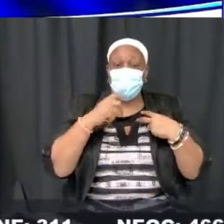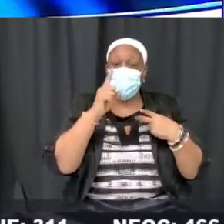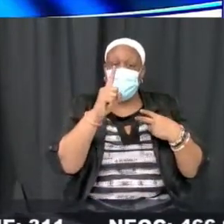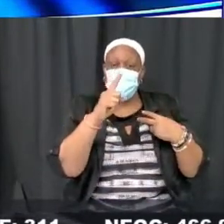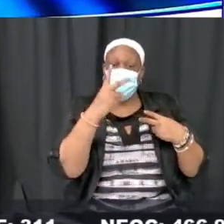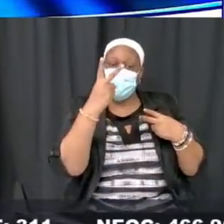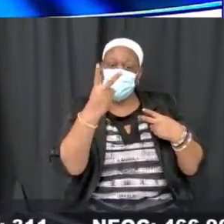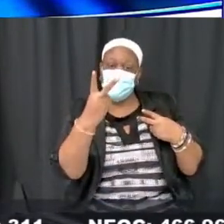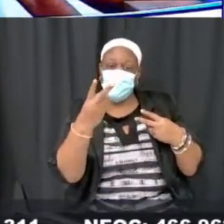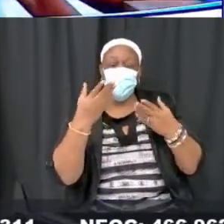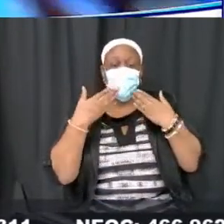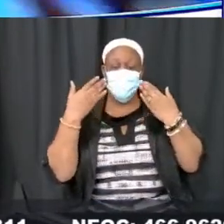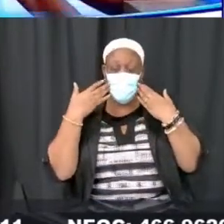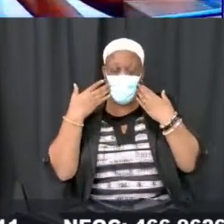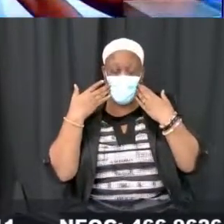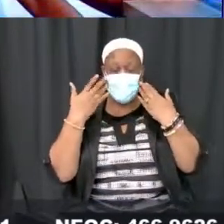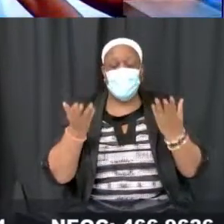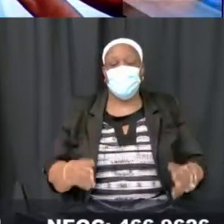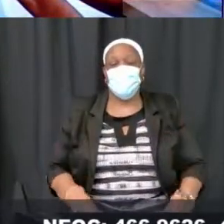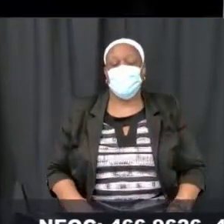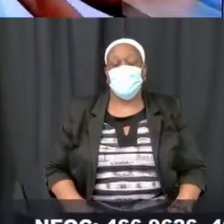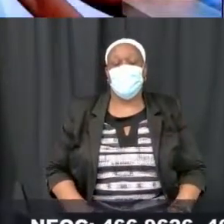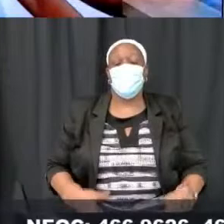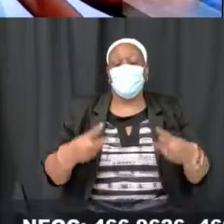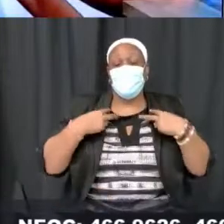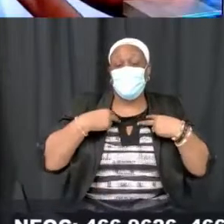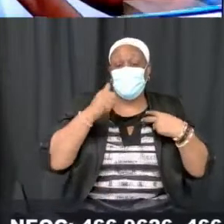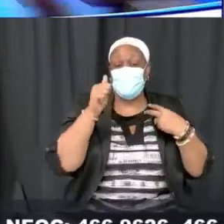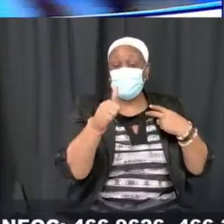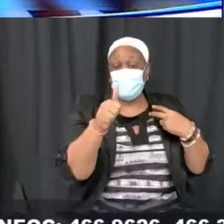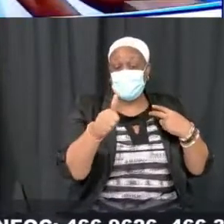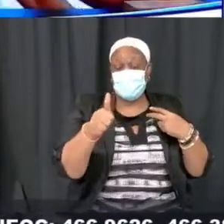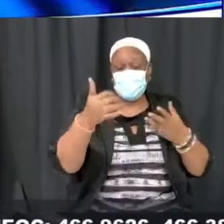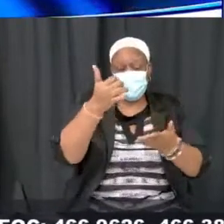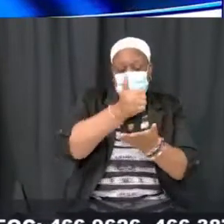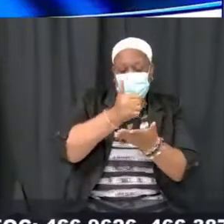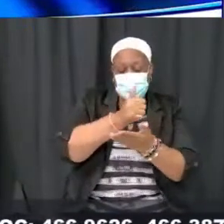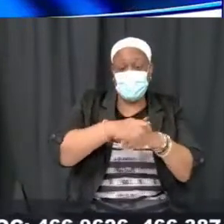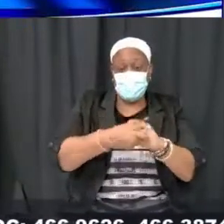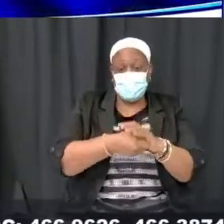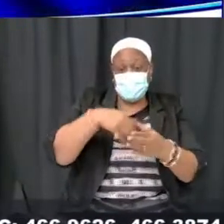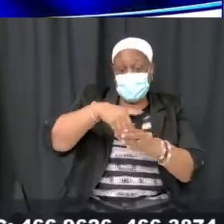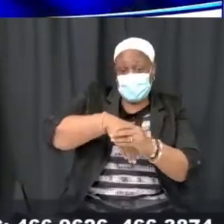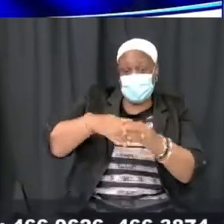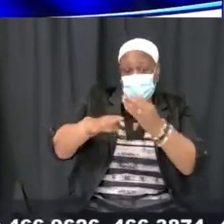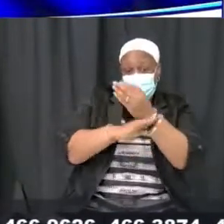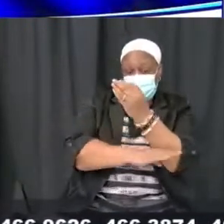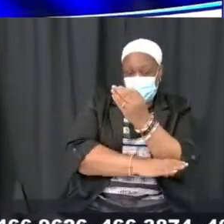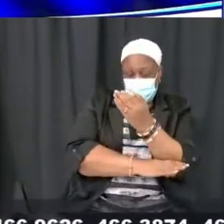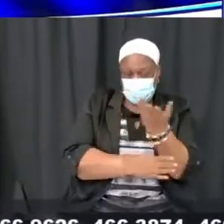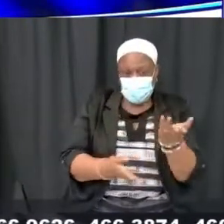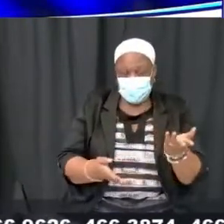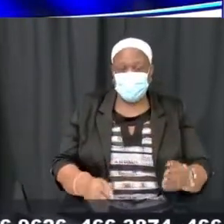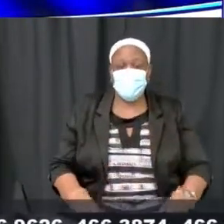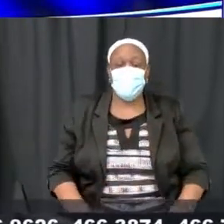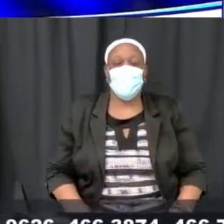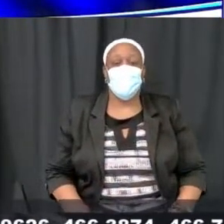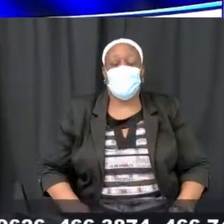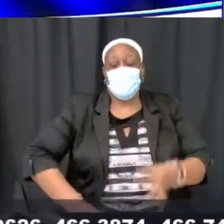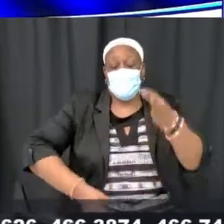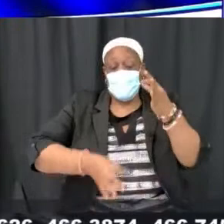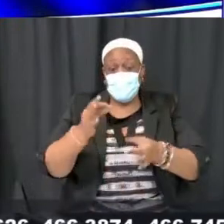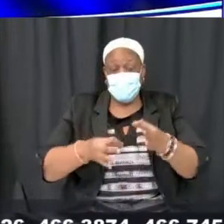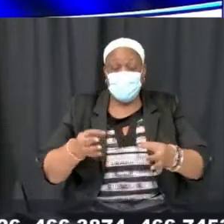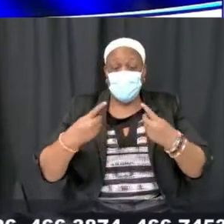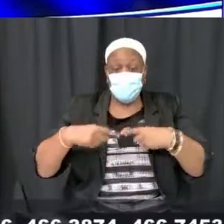you are out. Observe the social distancing guidelines and stick to your plan or priority list